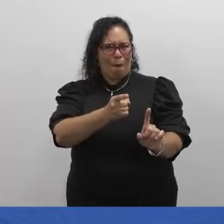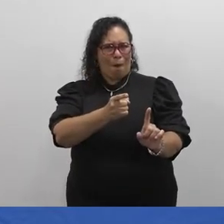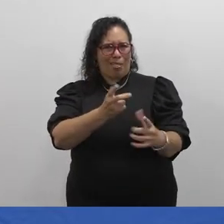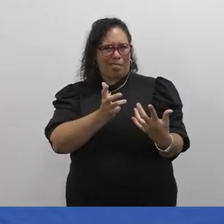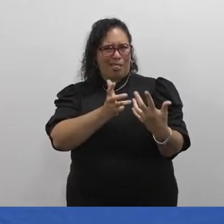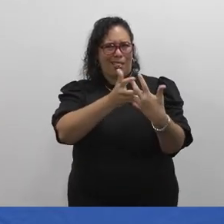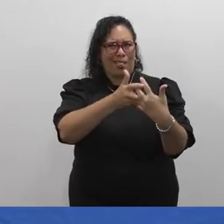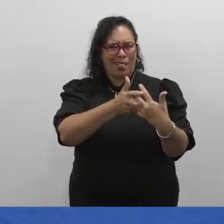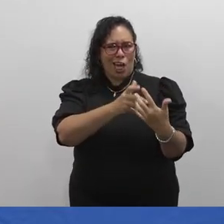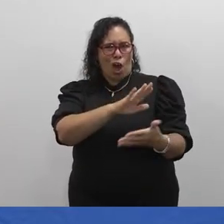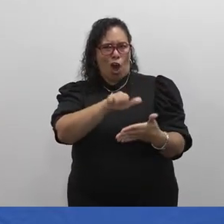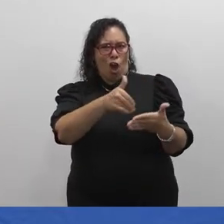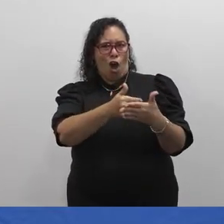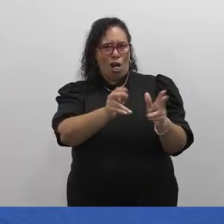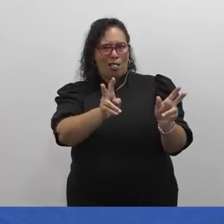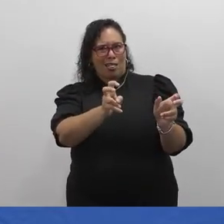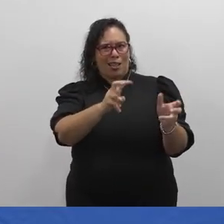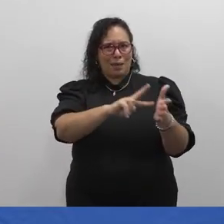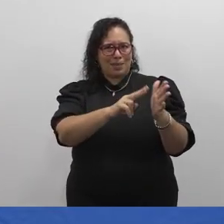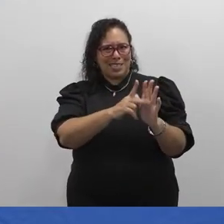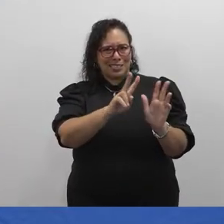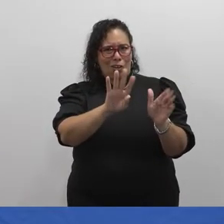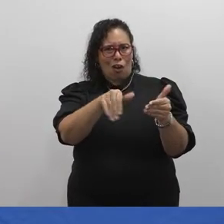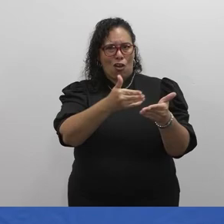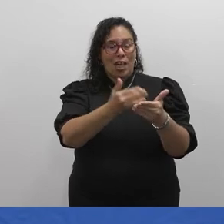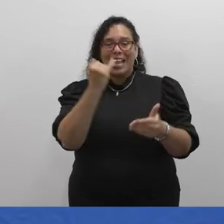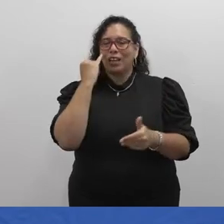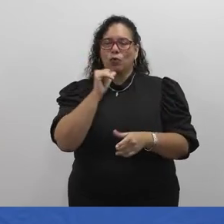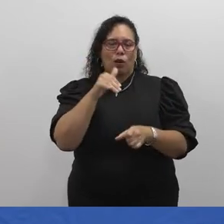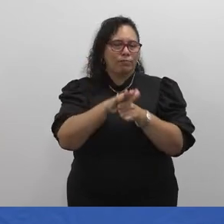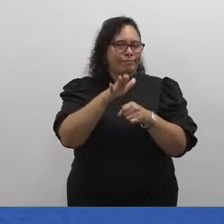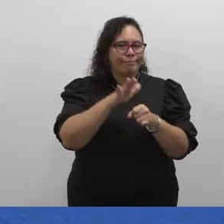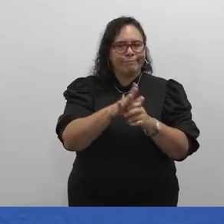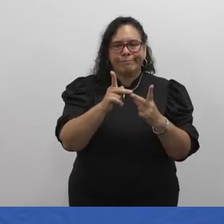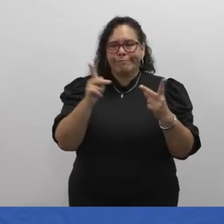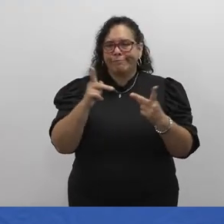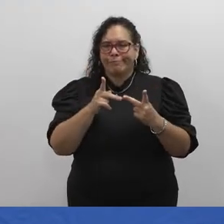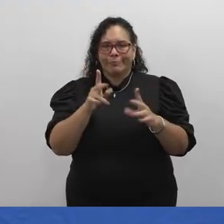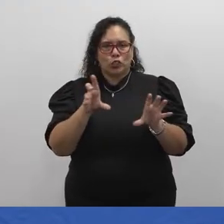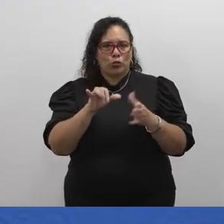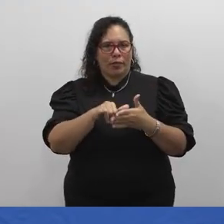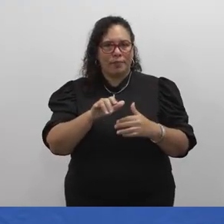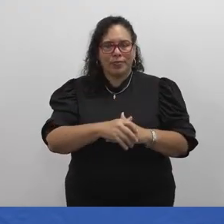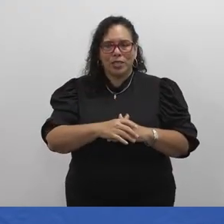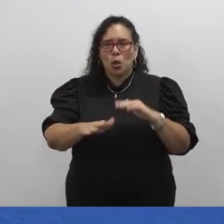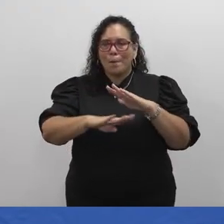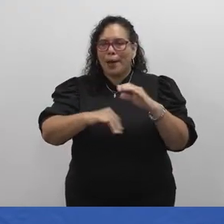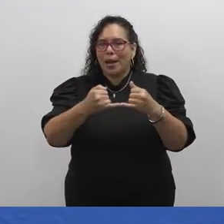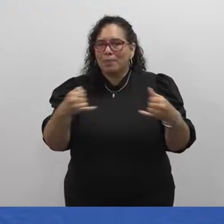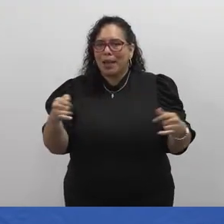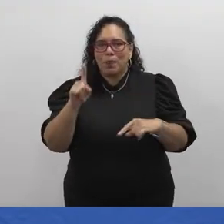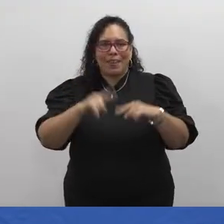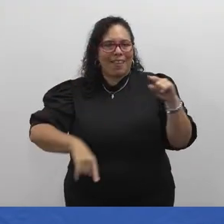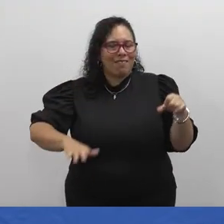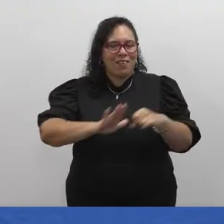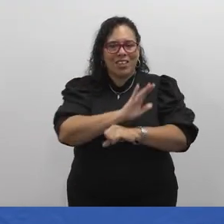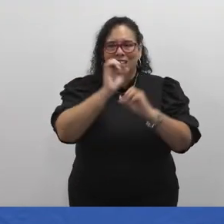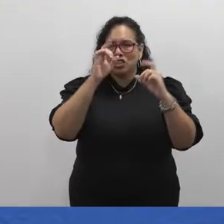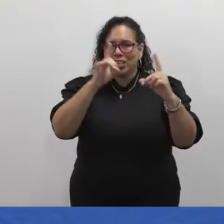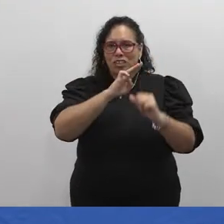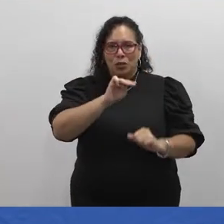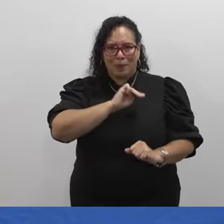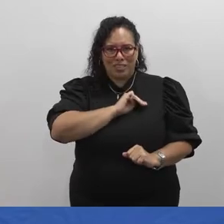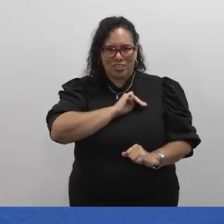do not have the adequate facilities to be able to uphold those? So to me, bottom line is, we cannot fulfill our educational